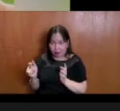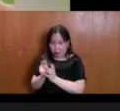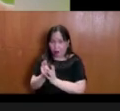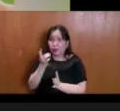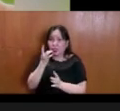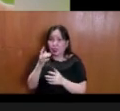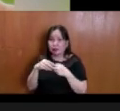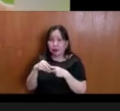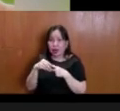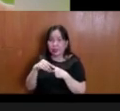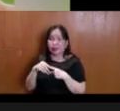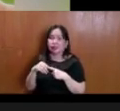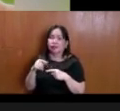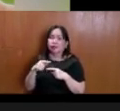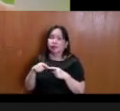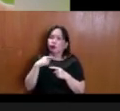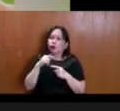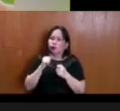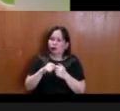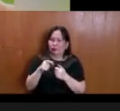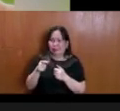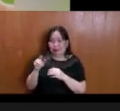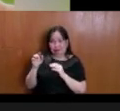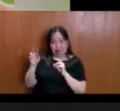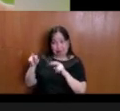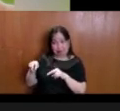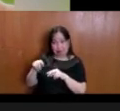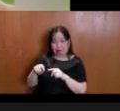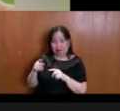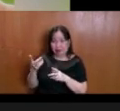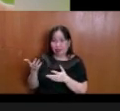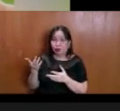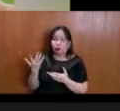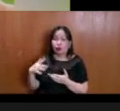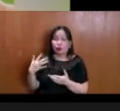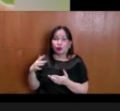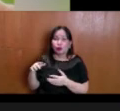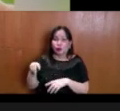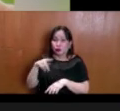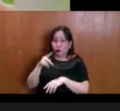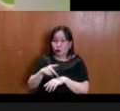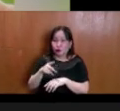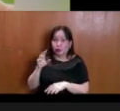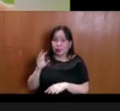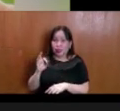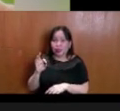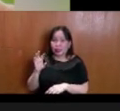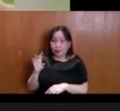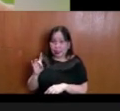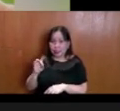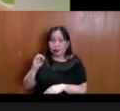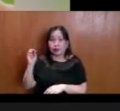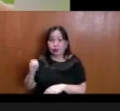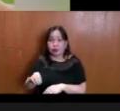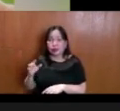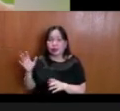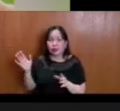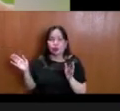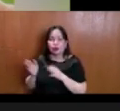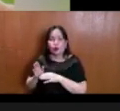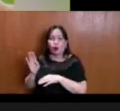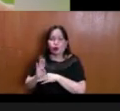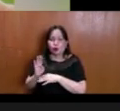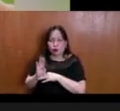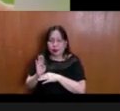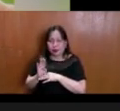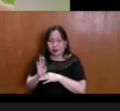I'm not trying to put down anybody, but the country is 98% micro and small enterprises. So you know that